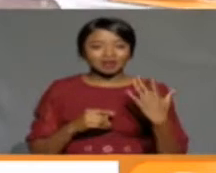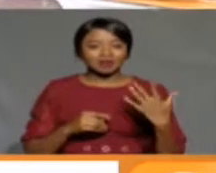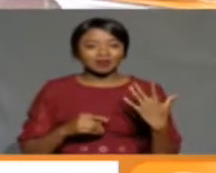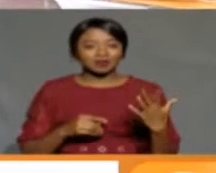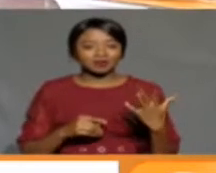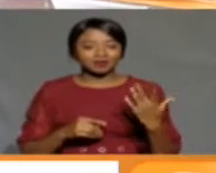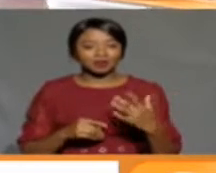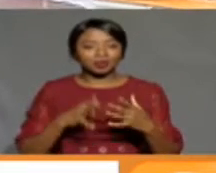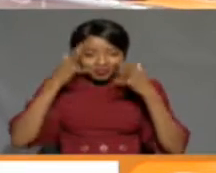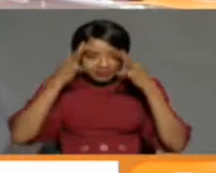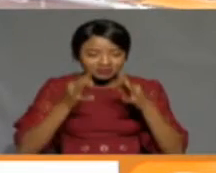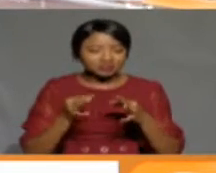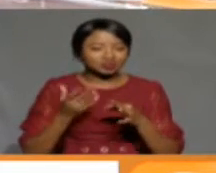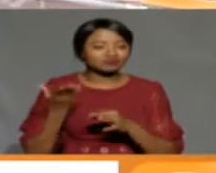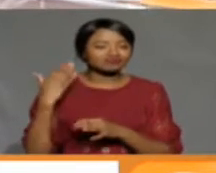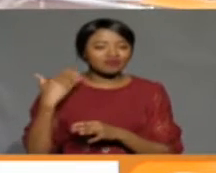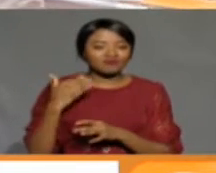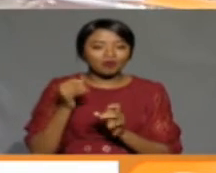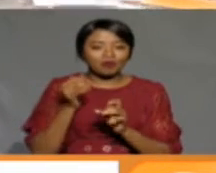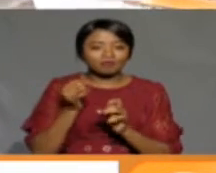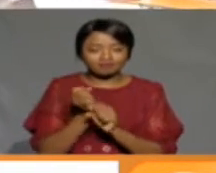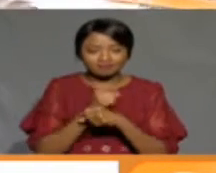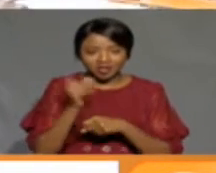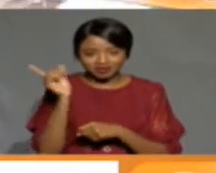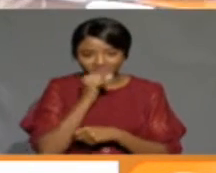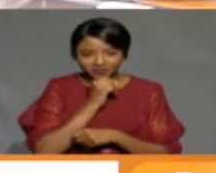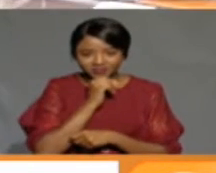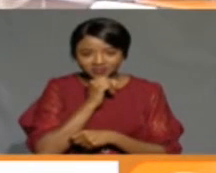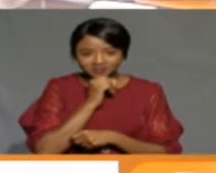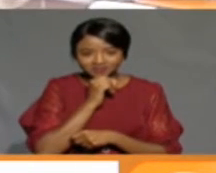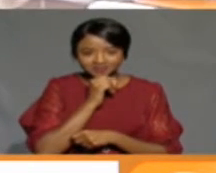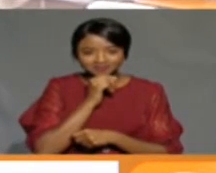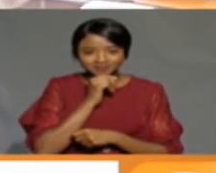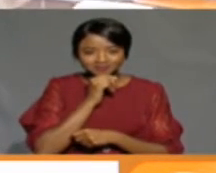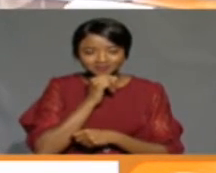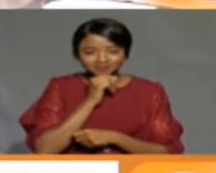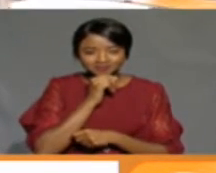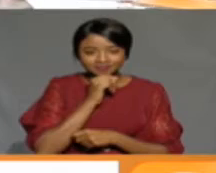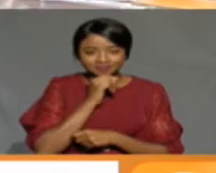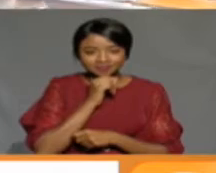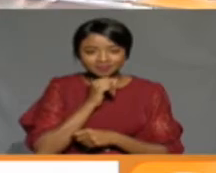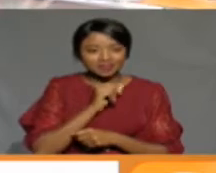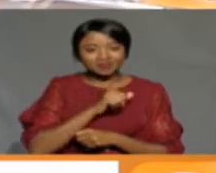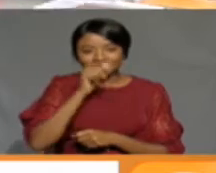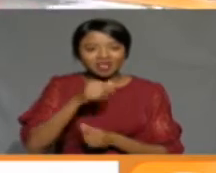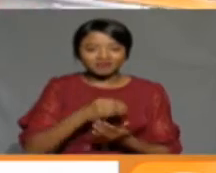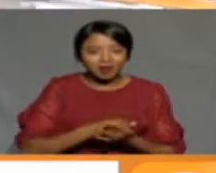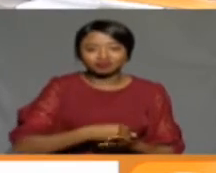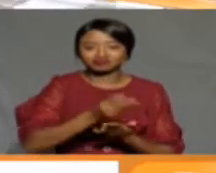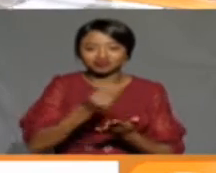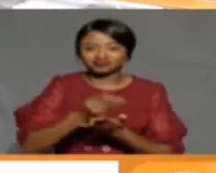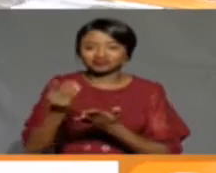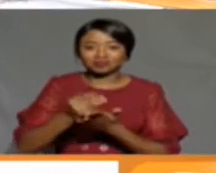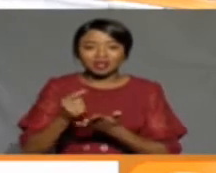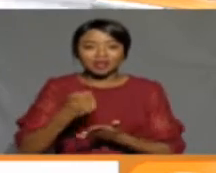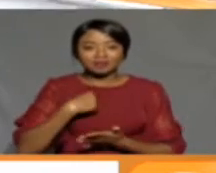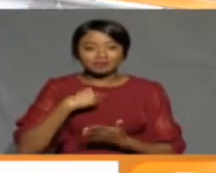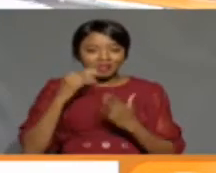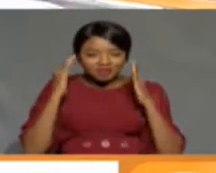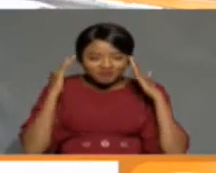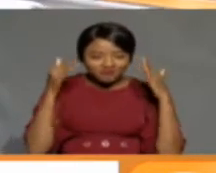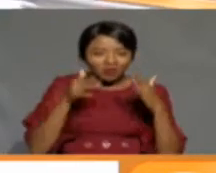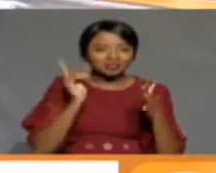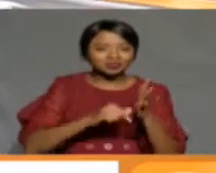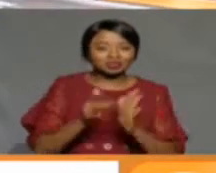a decision that was made at my time. It has never been given out anywhere. I do this for God's